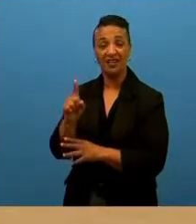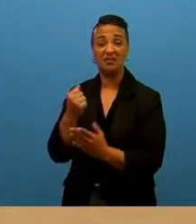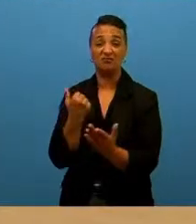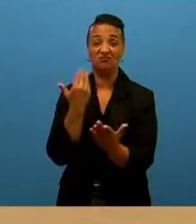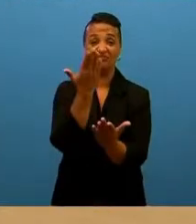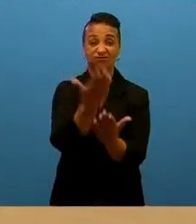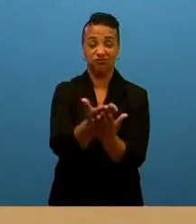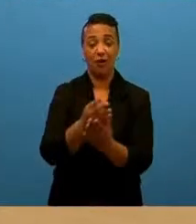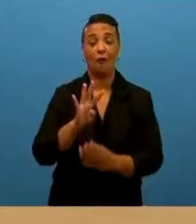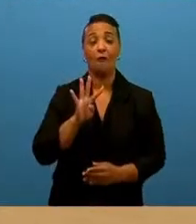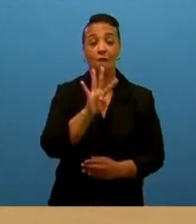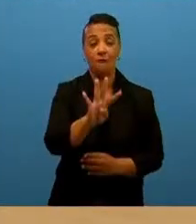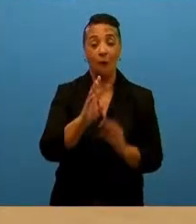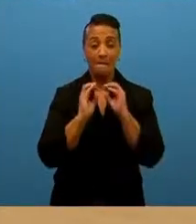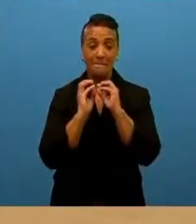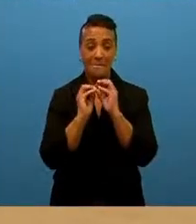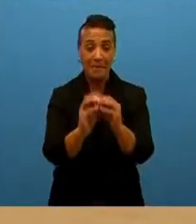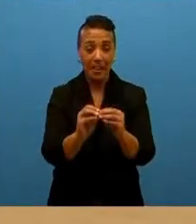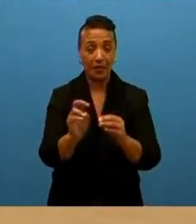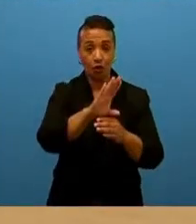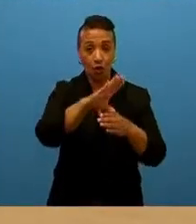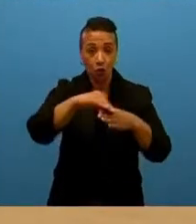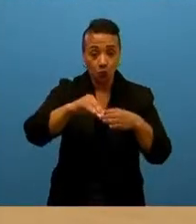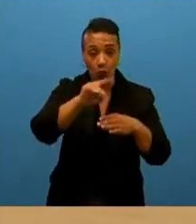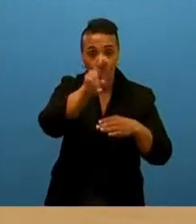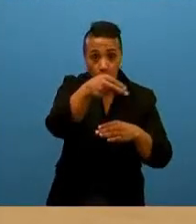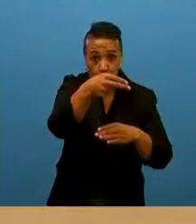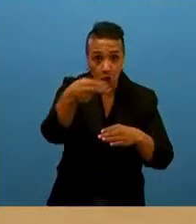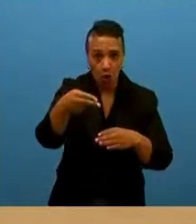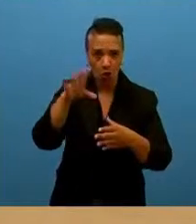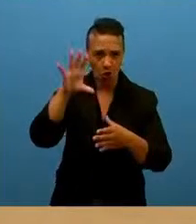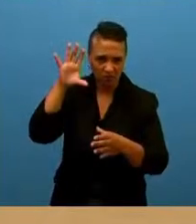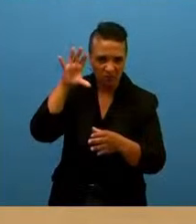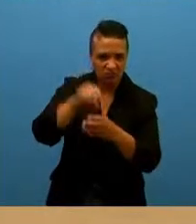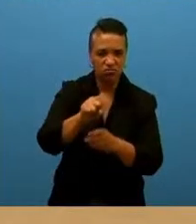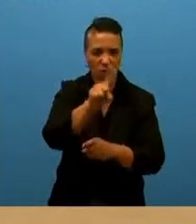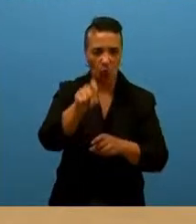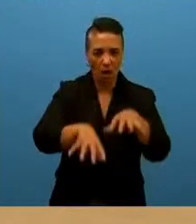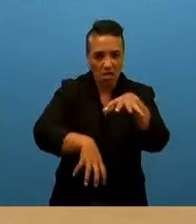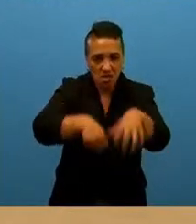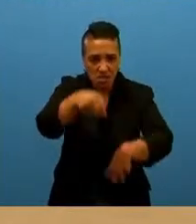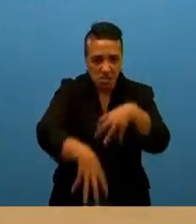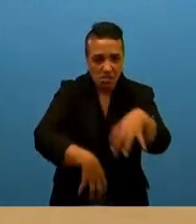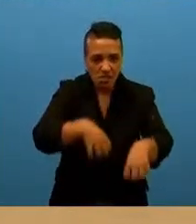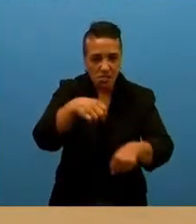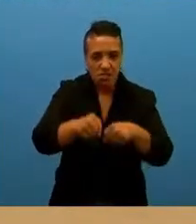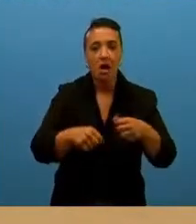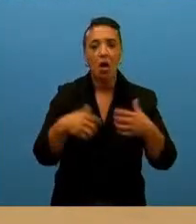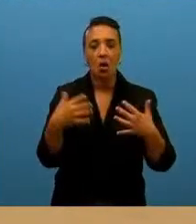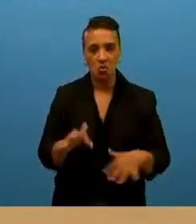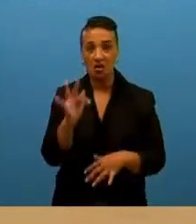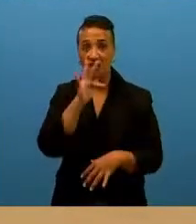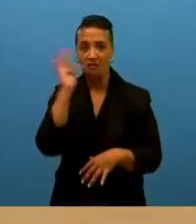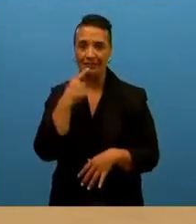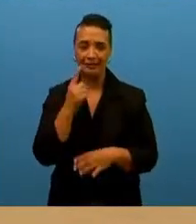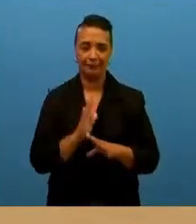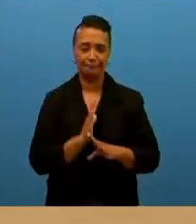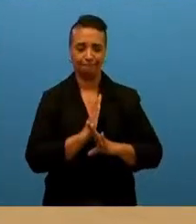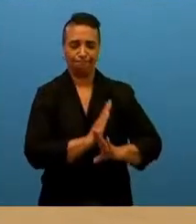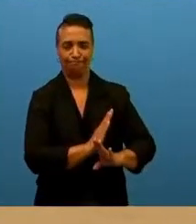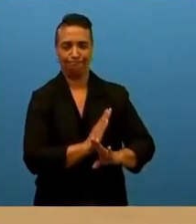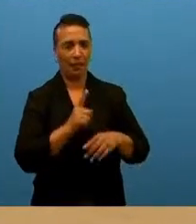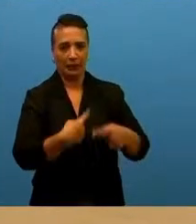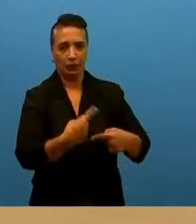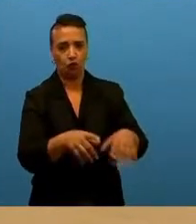having abandoned the mining project in Gold Mountain. France should respect its commitment to abandon this mining project. At the end